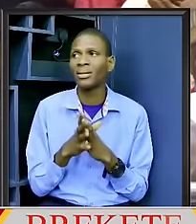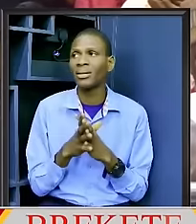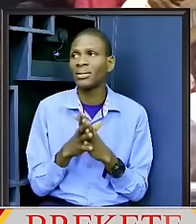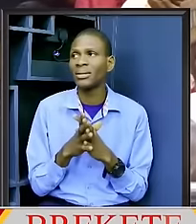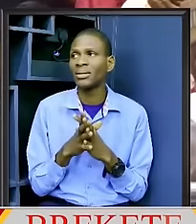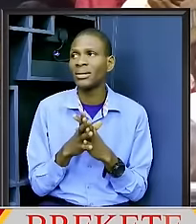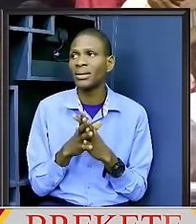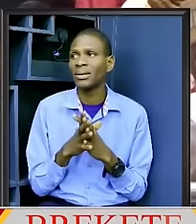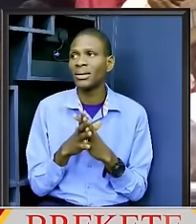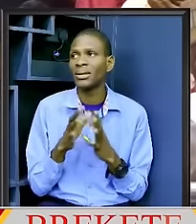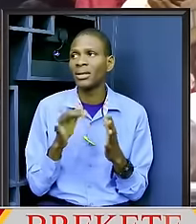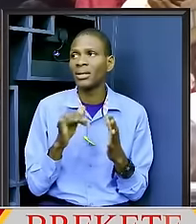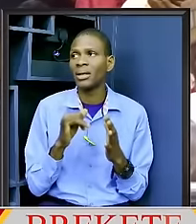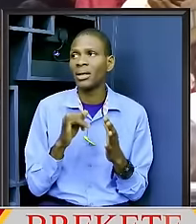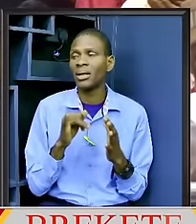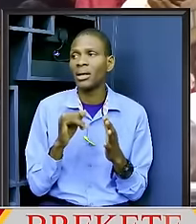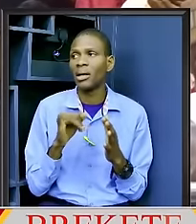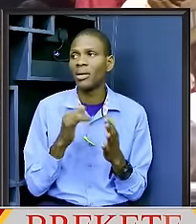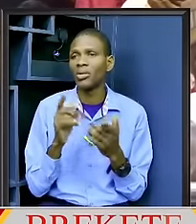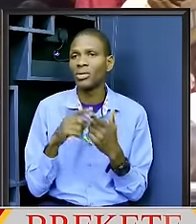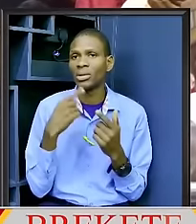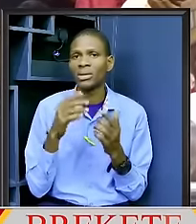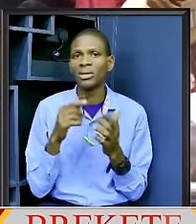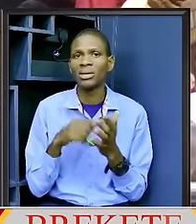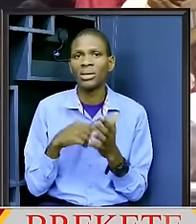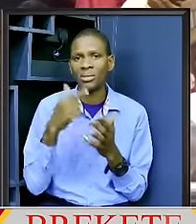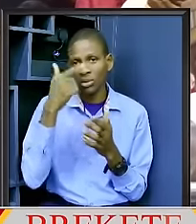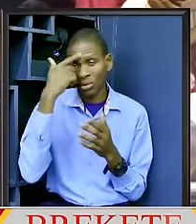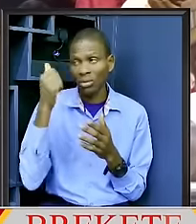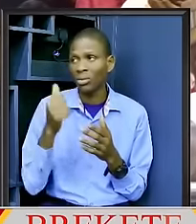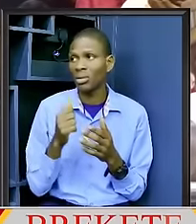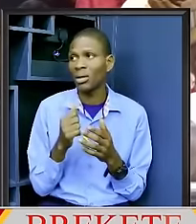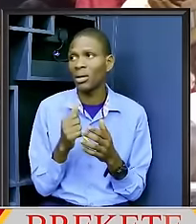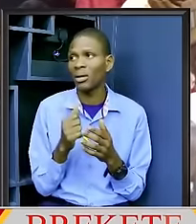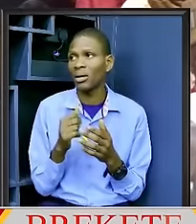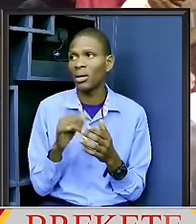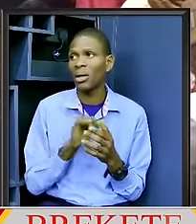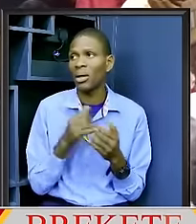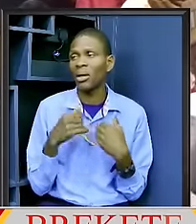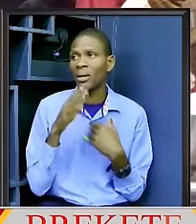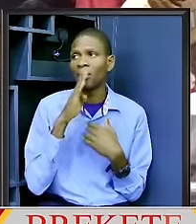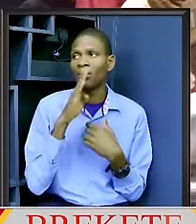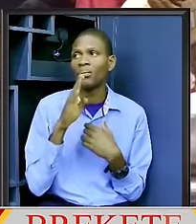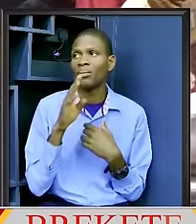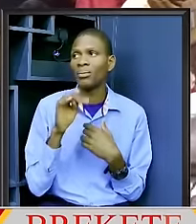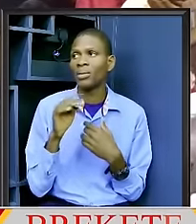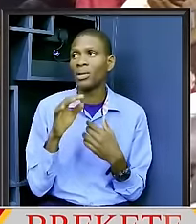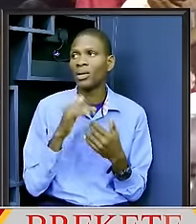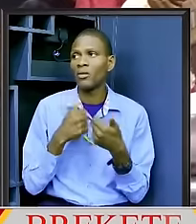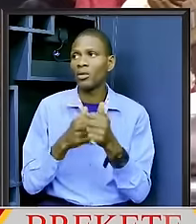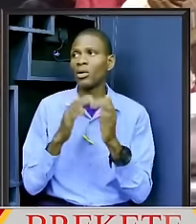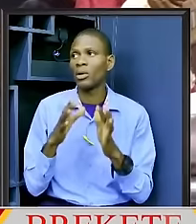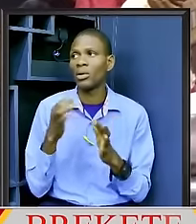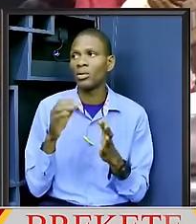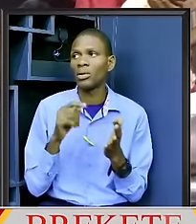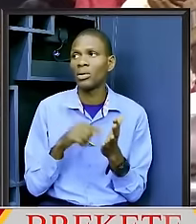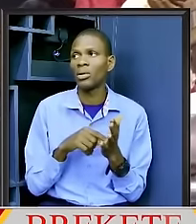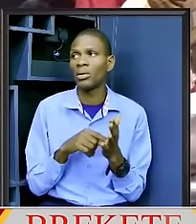No I worry, wanted, just go no, straight I needed to lay this foundation because I have been a follower of